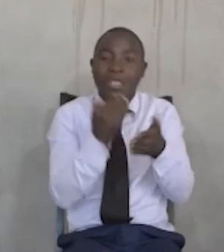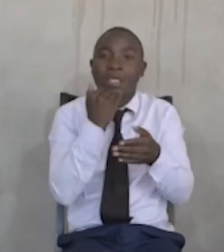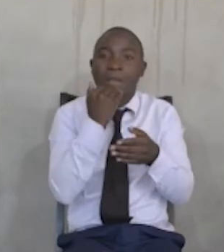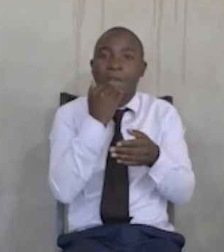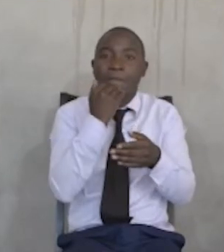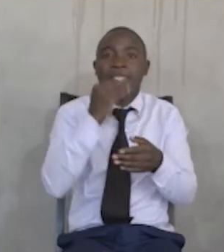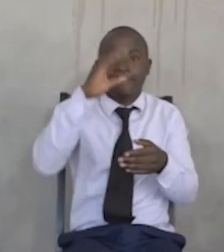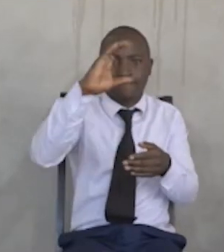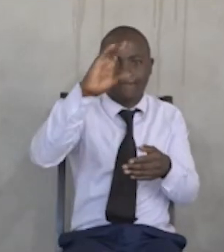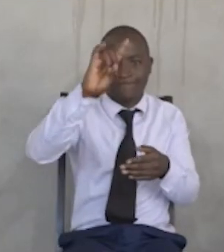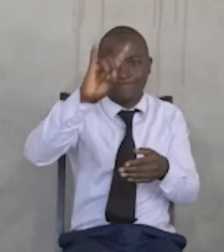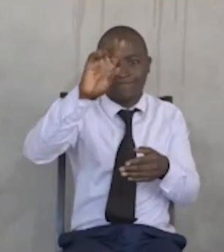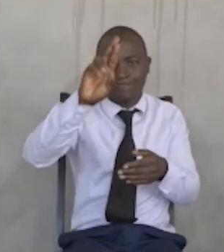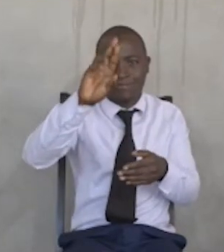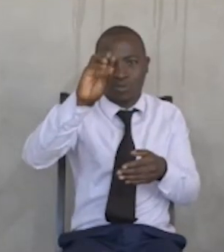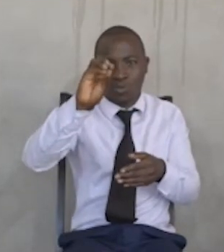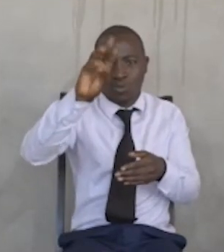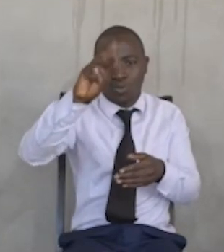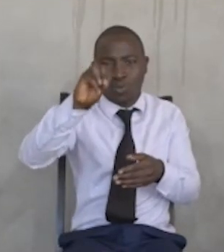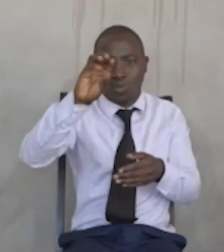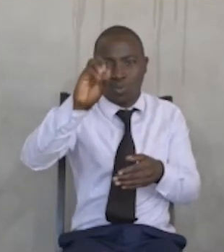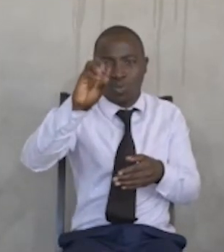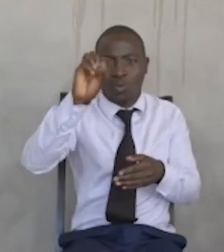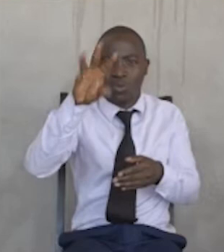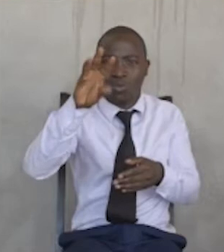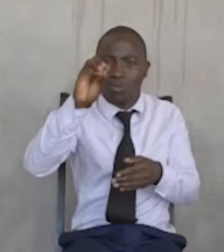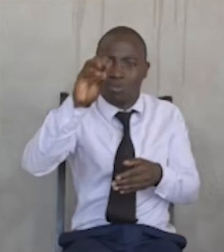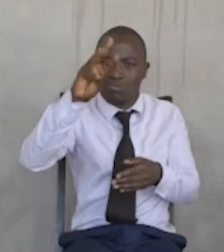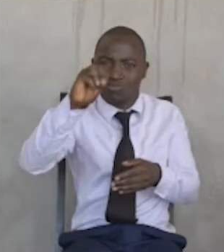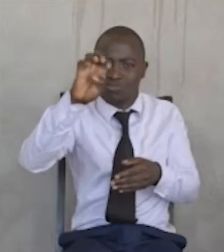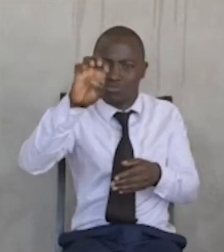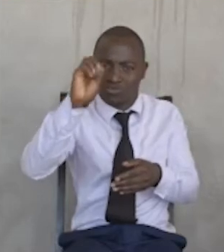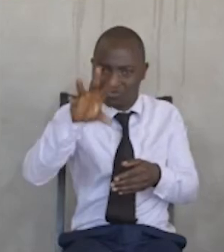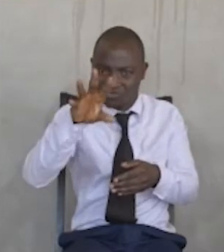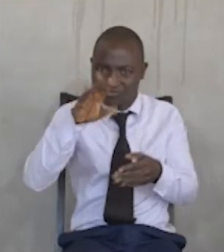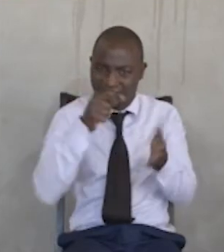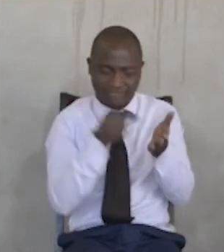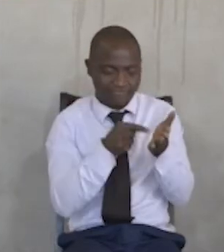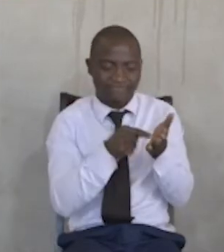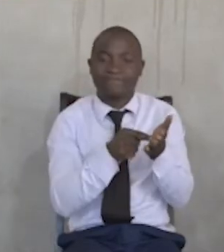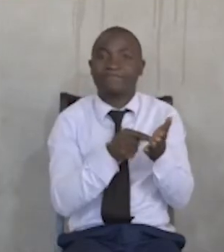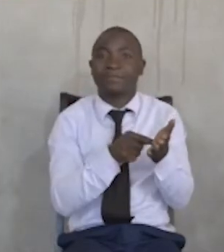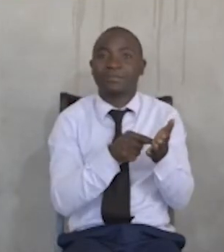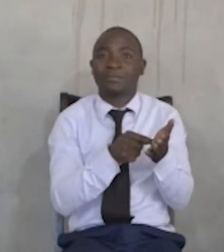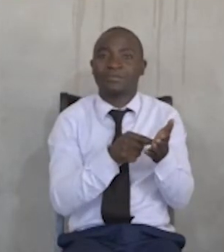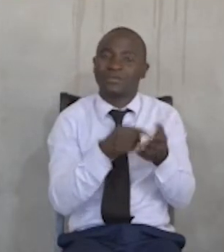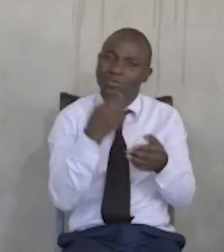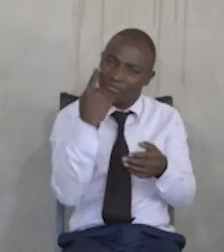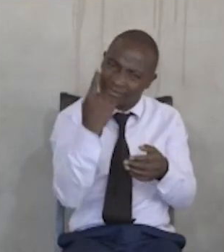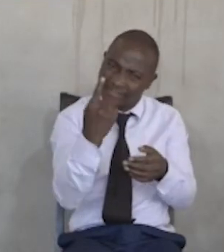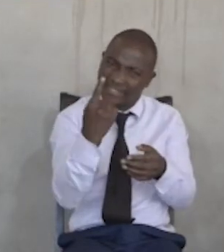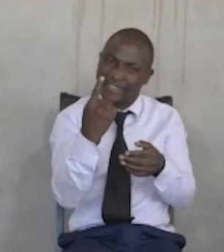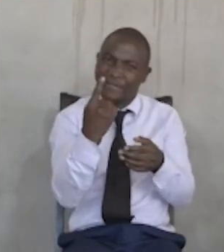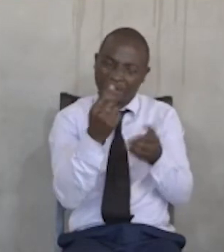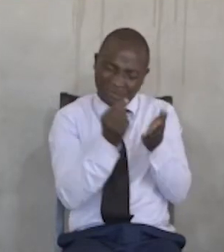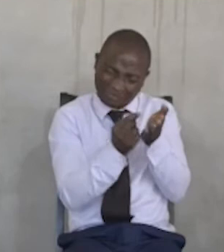30,000 genes. So each gene is responsible for a specific function